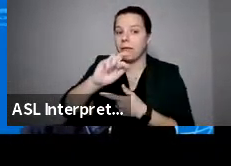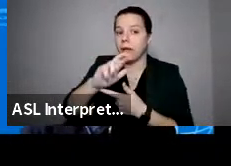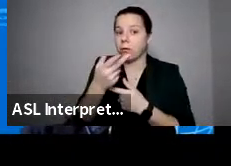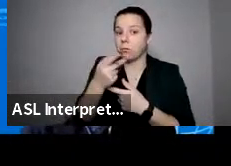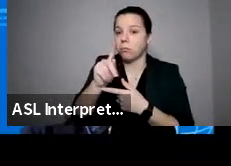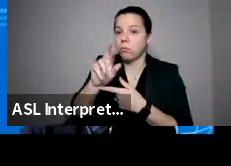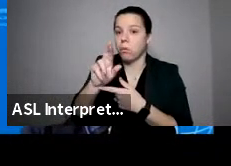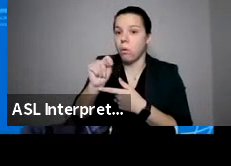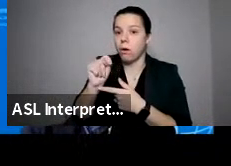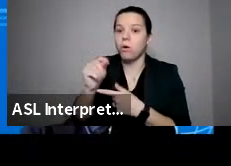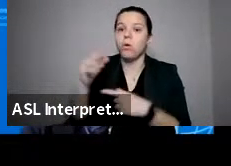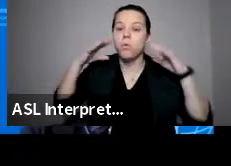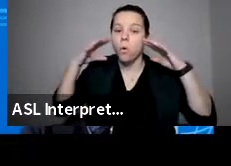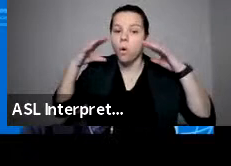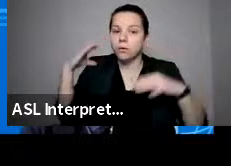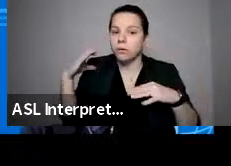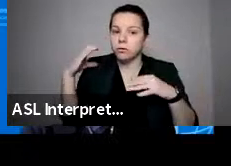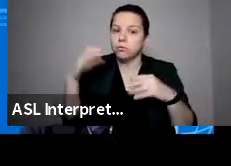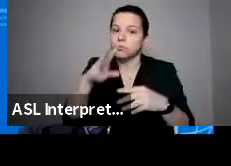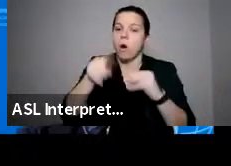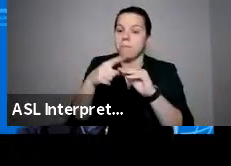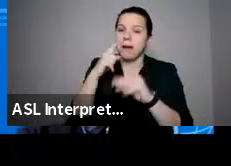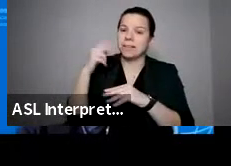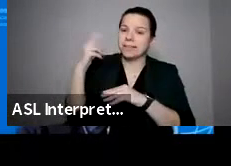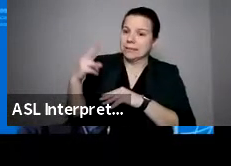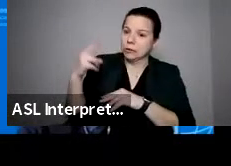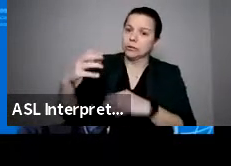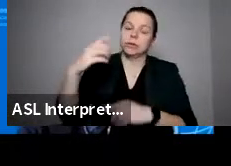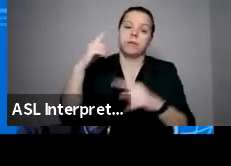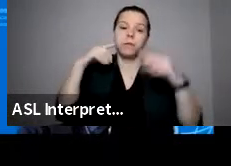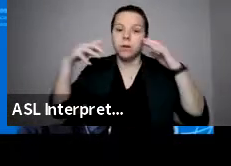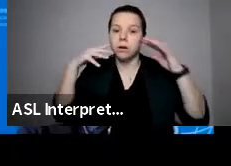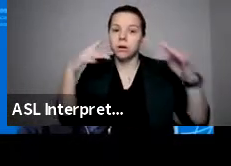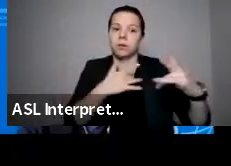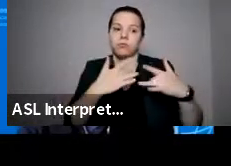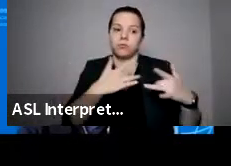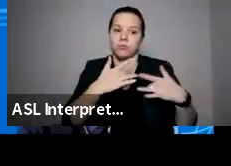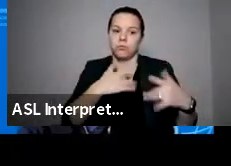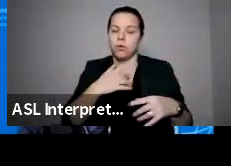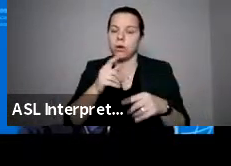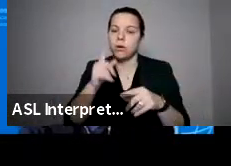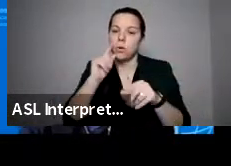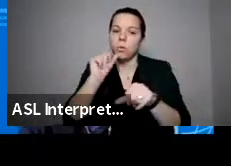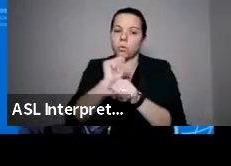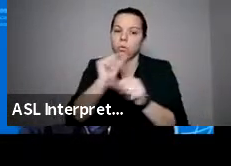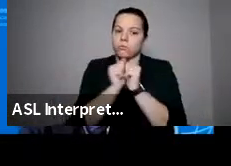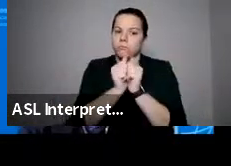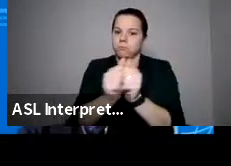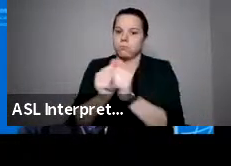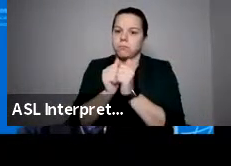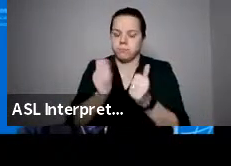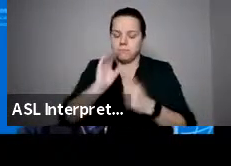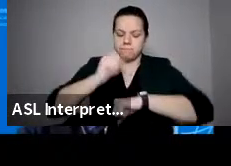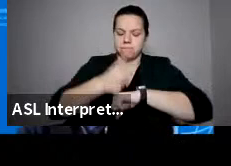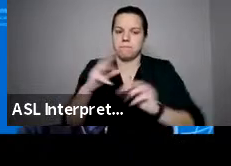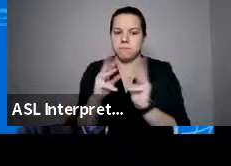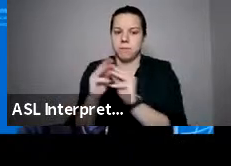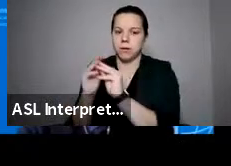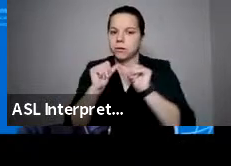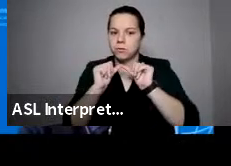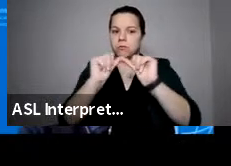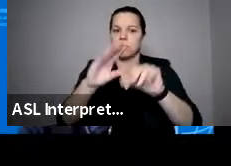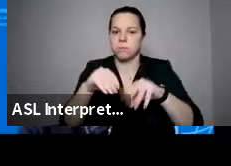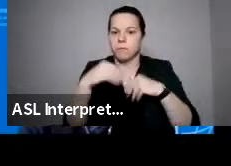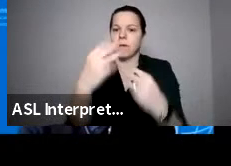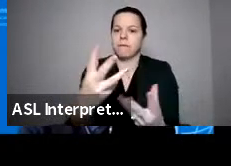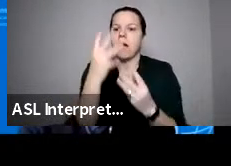officers to address legacy community noise concerns. We're working with roundtables across the country to continuously provide